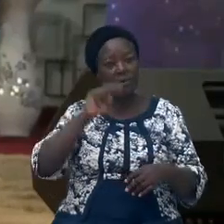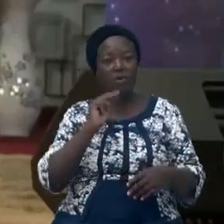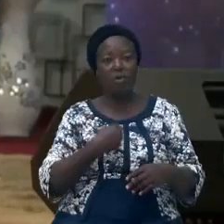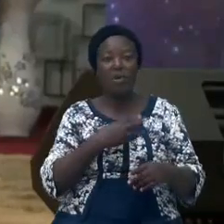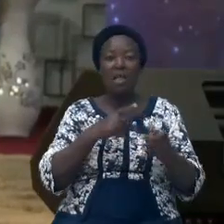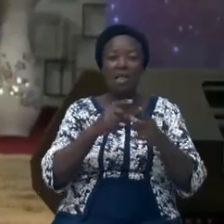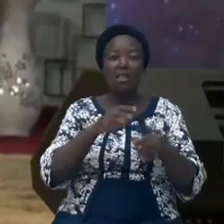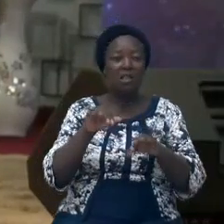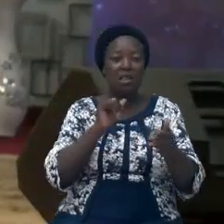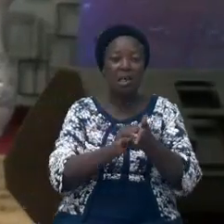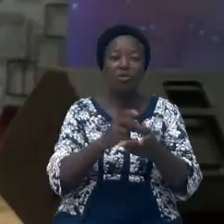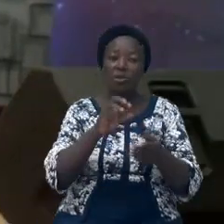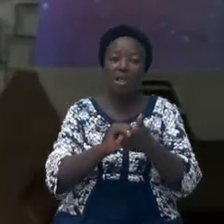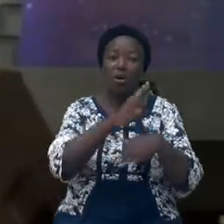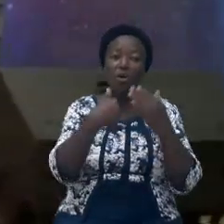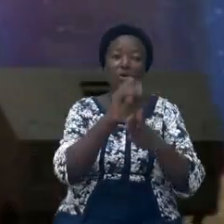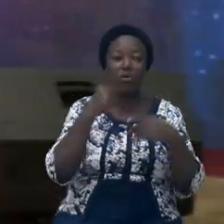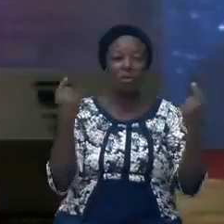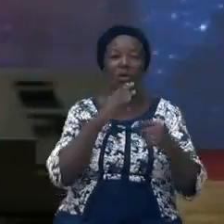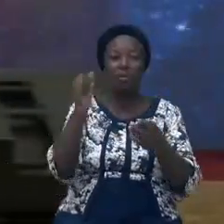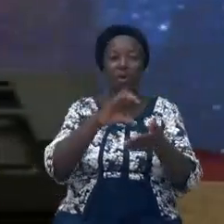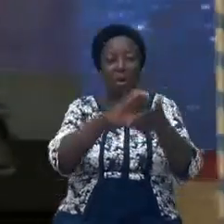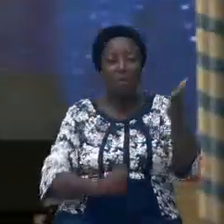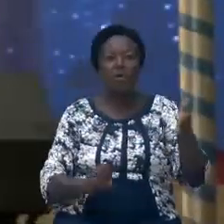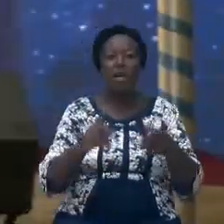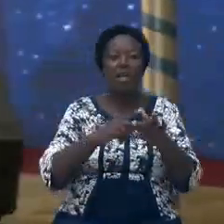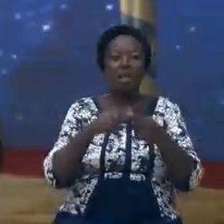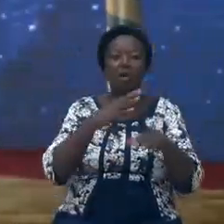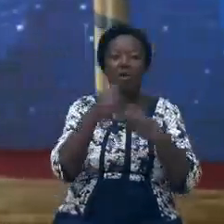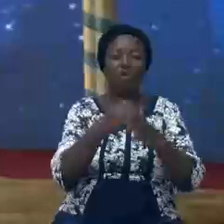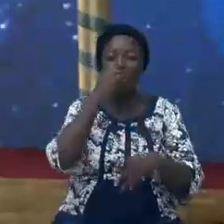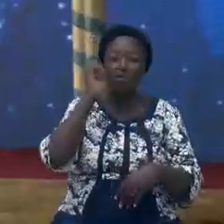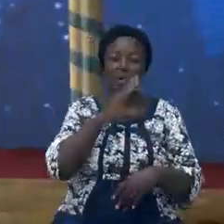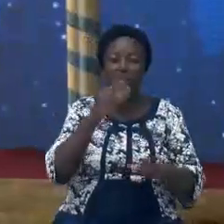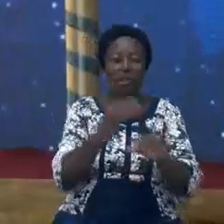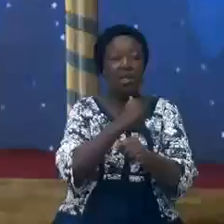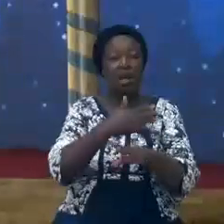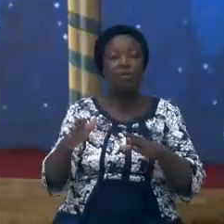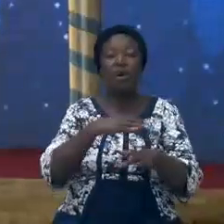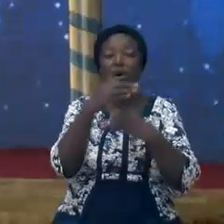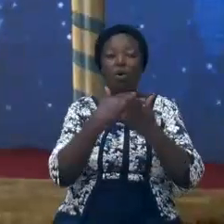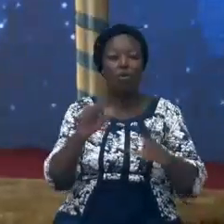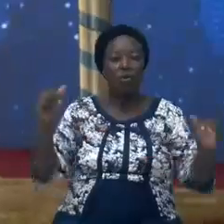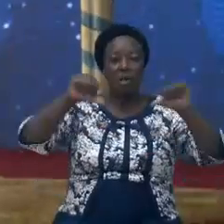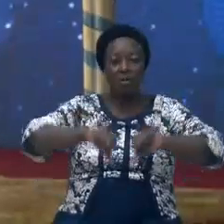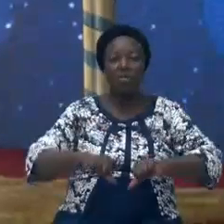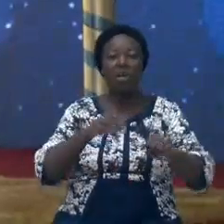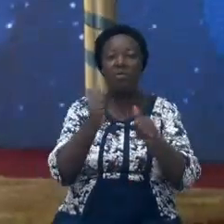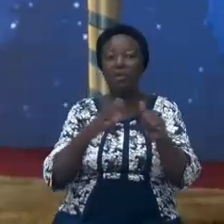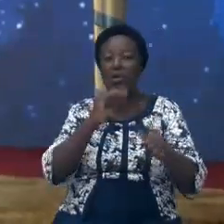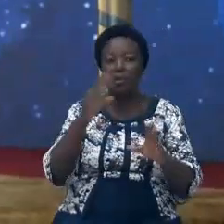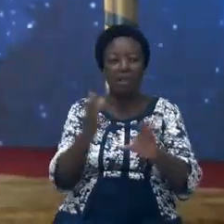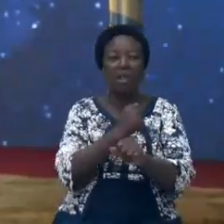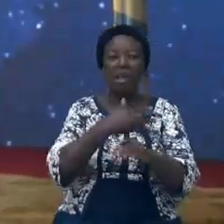himself for us. And he gave himself so that all your sins will be blotted out. All your evil will